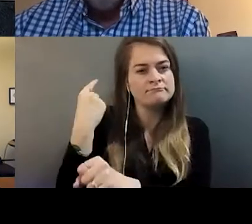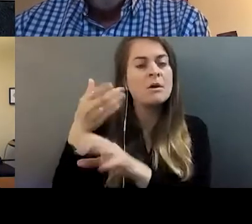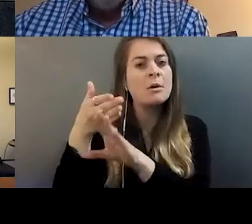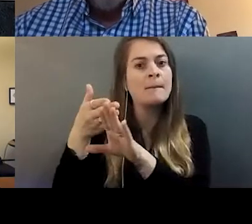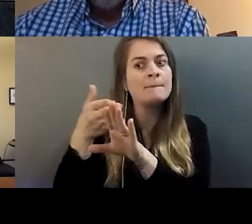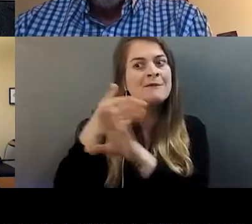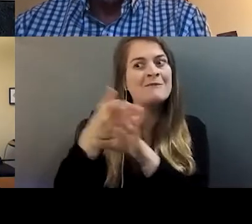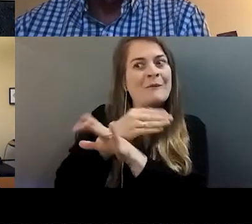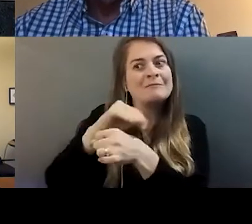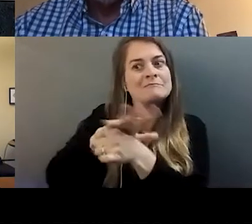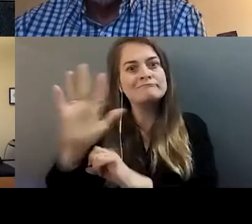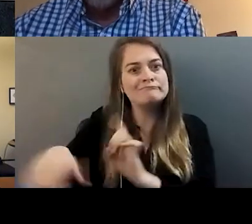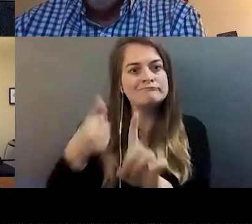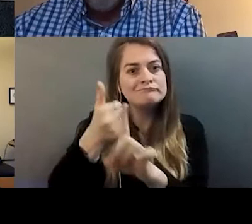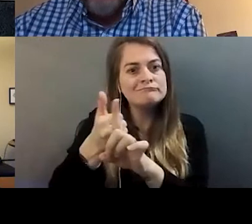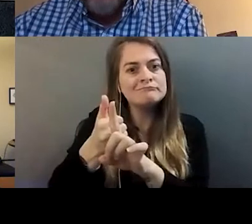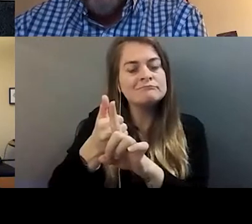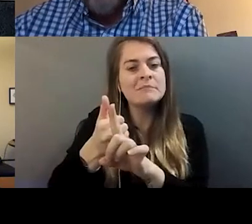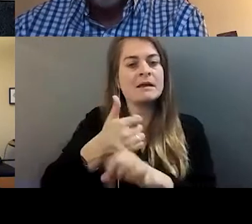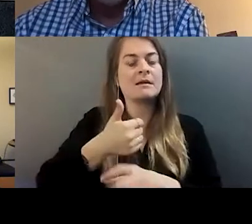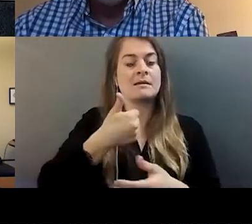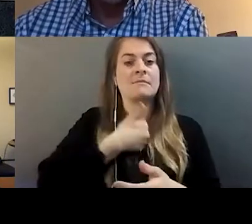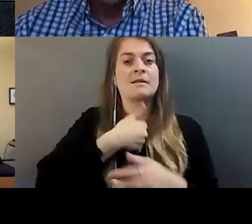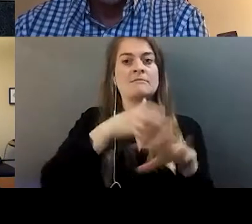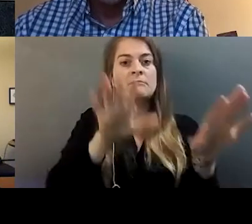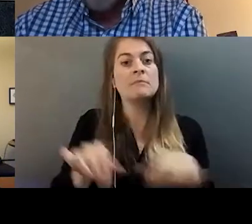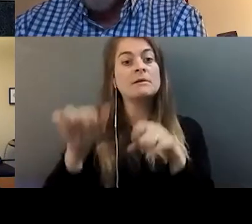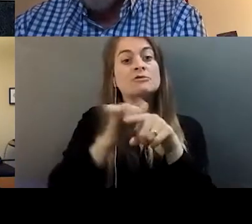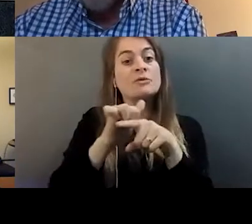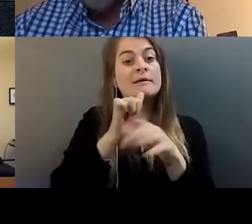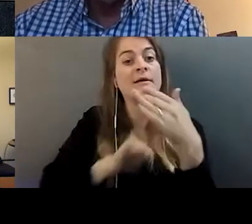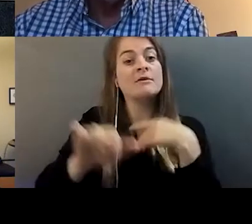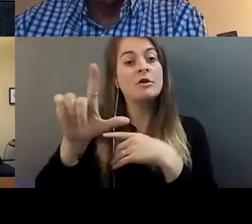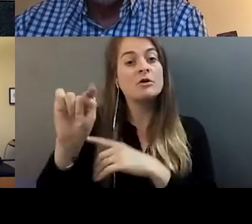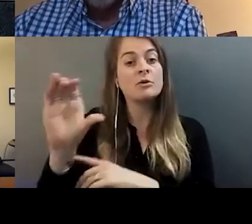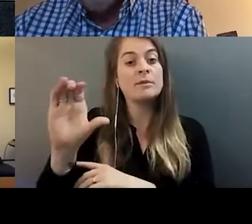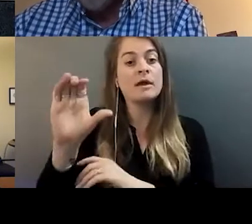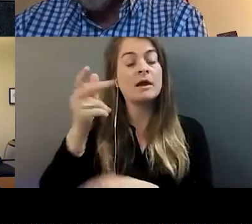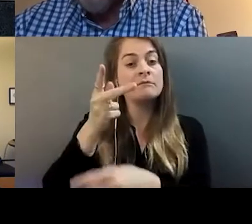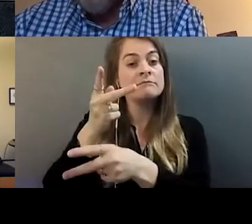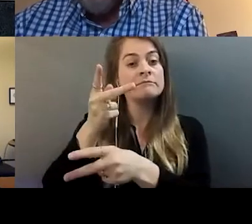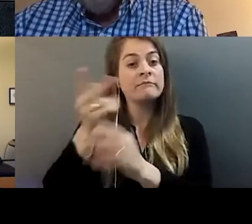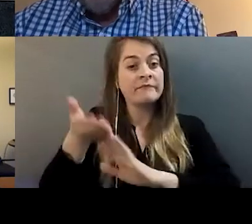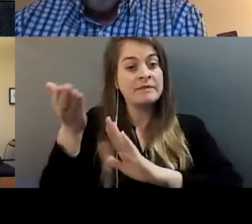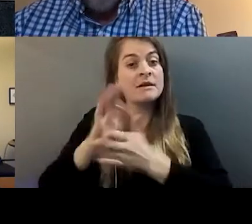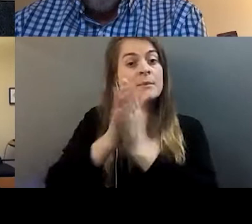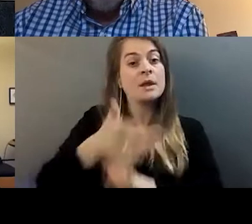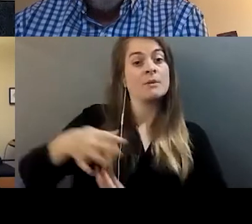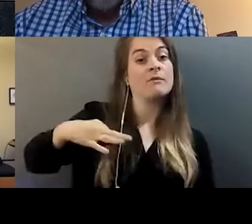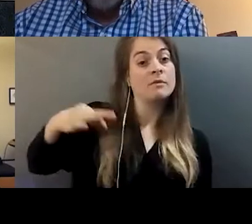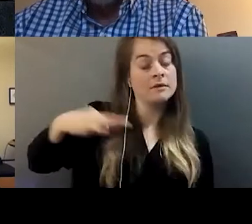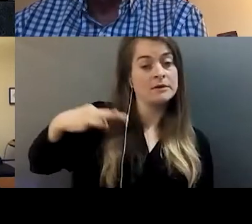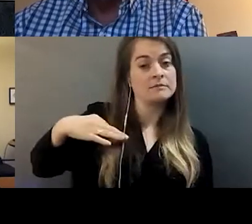the pandemic began, I had begun to take training at the long-term care facility to be a volunteer. With